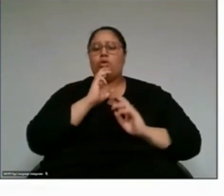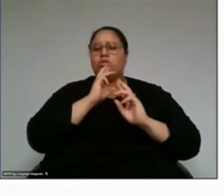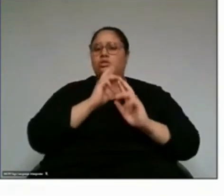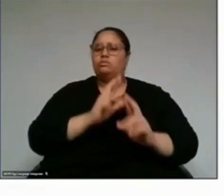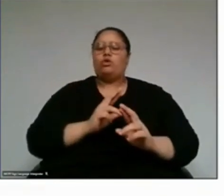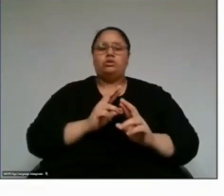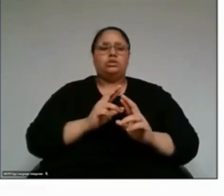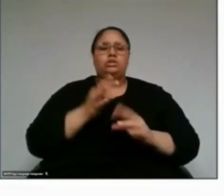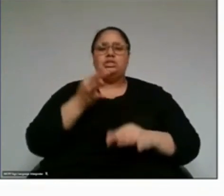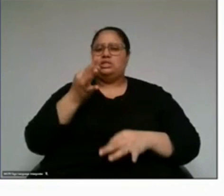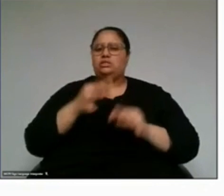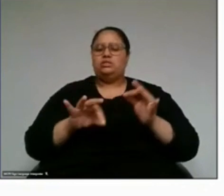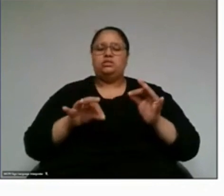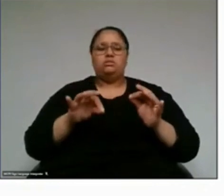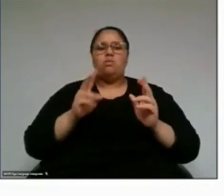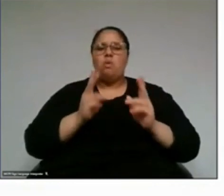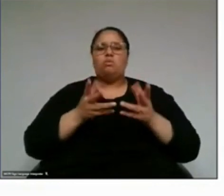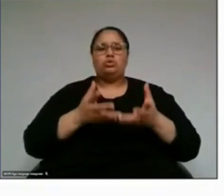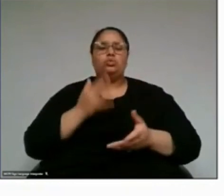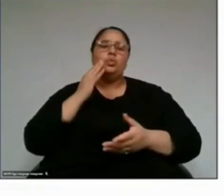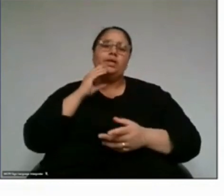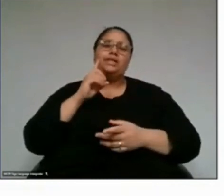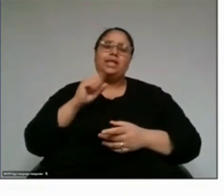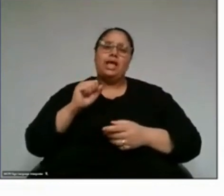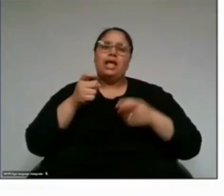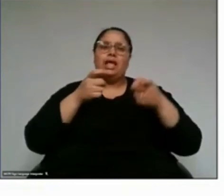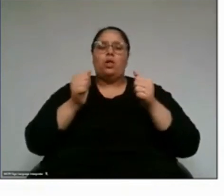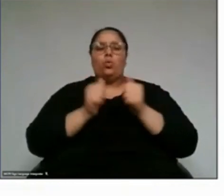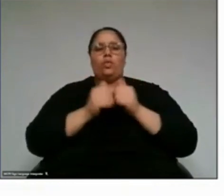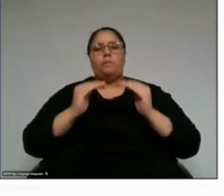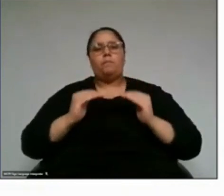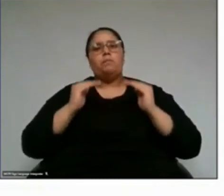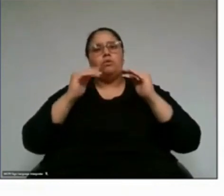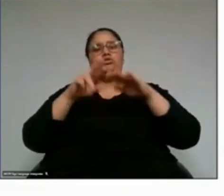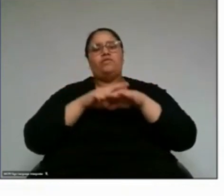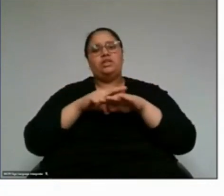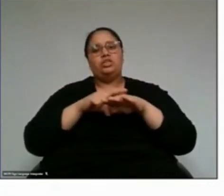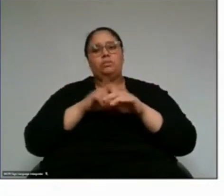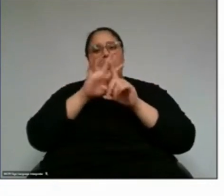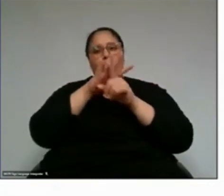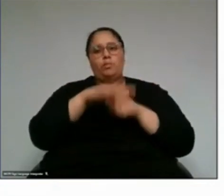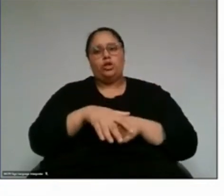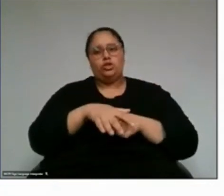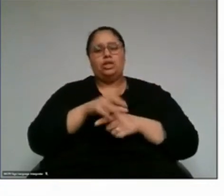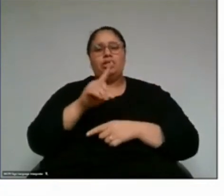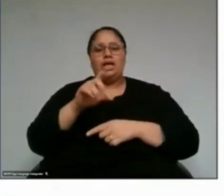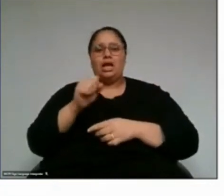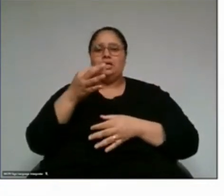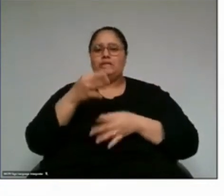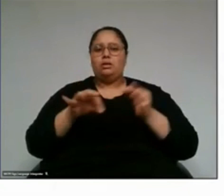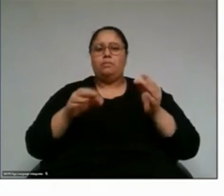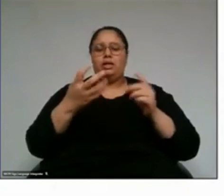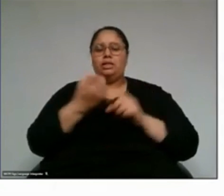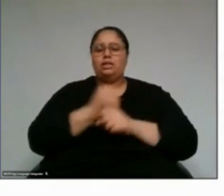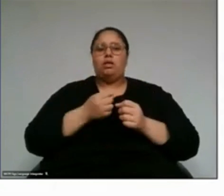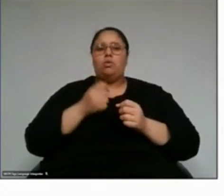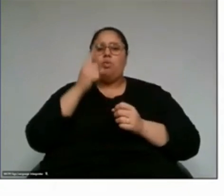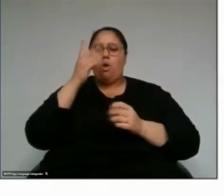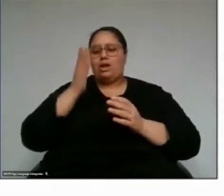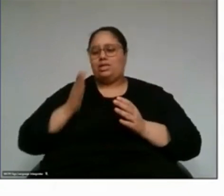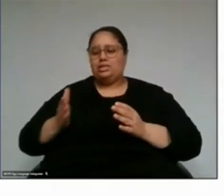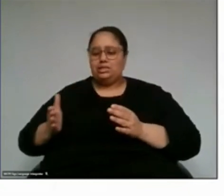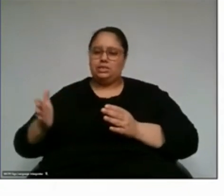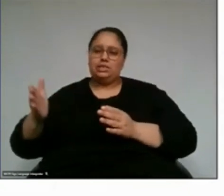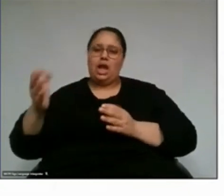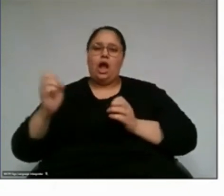typical of the DA when it comes to dealing with the promotion of racism and oppression. The DA simply takes a pedestrian approach